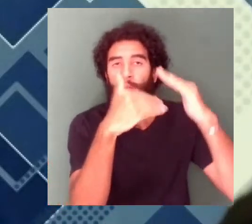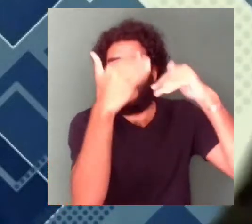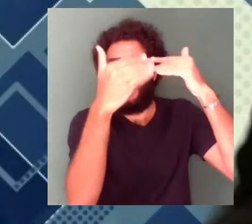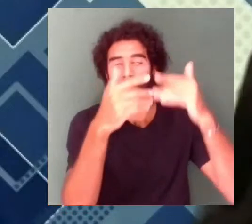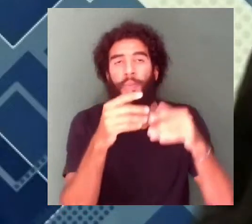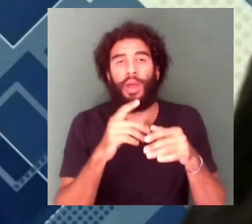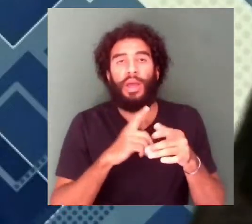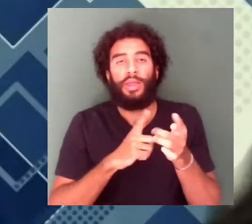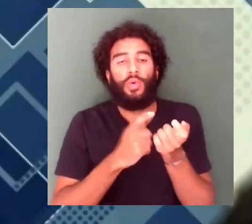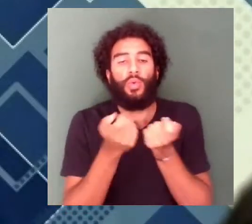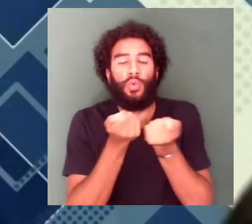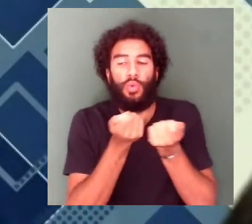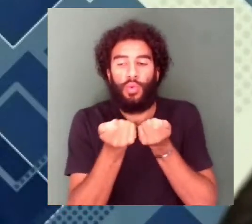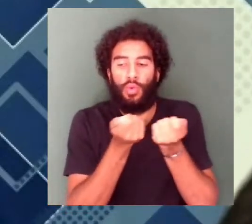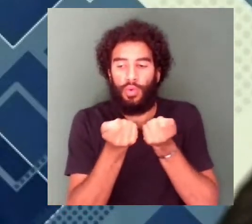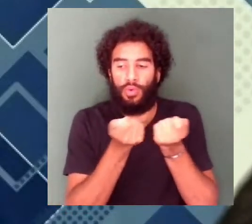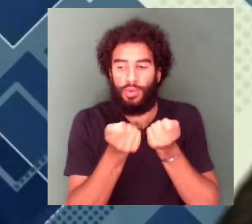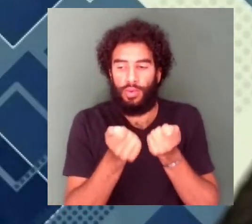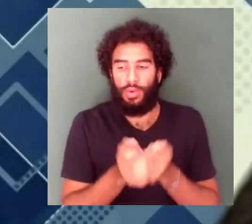to monitor